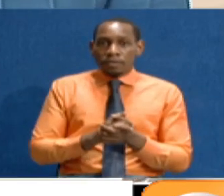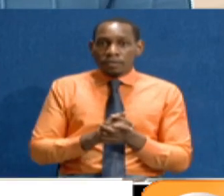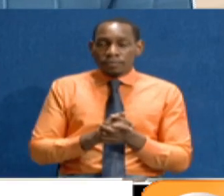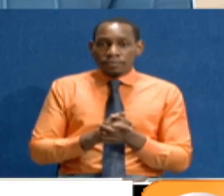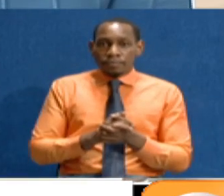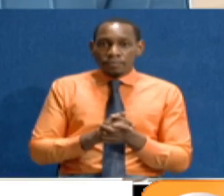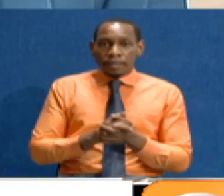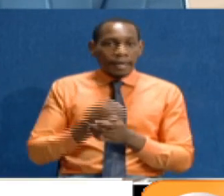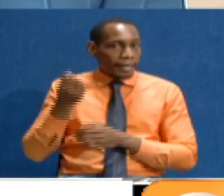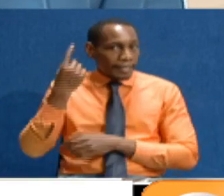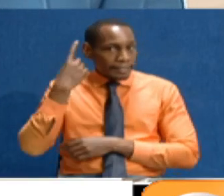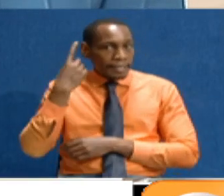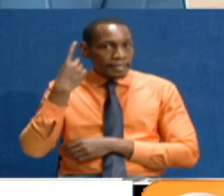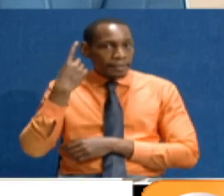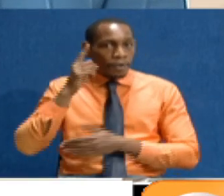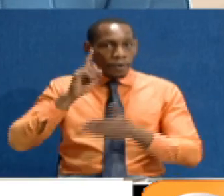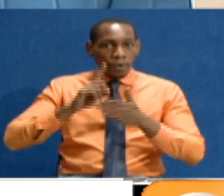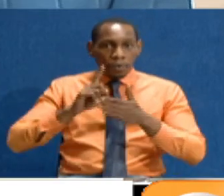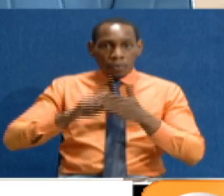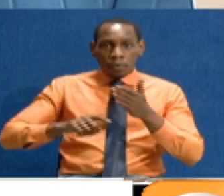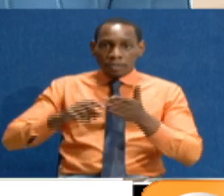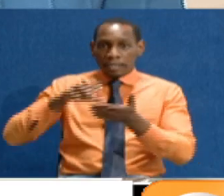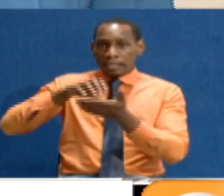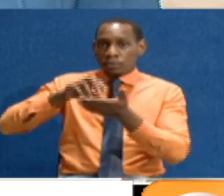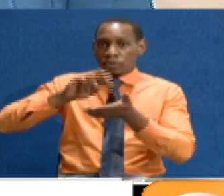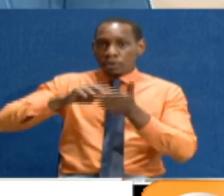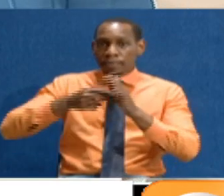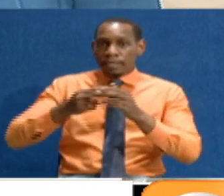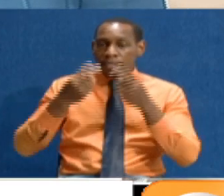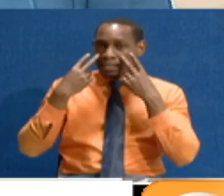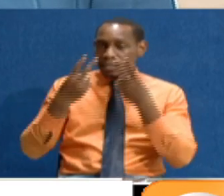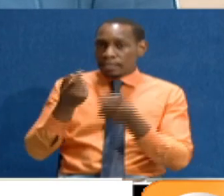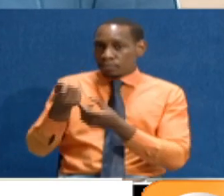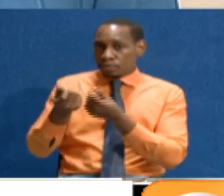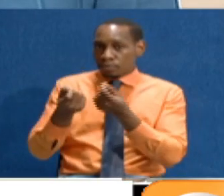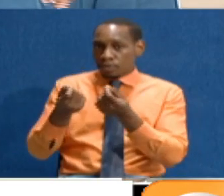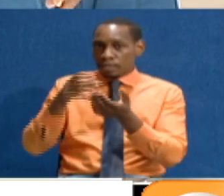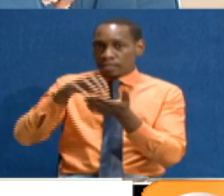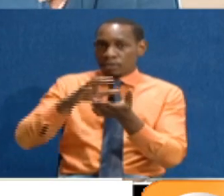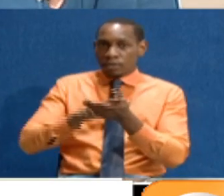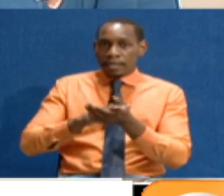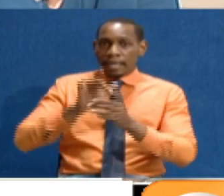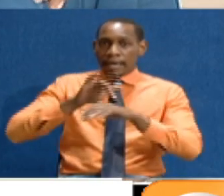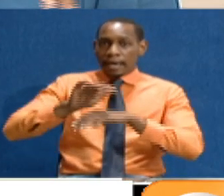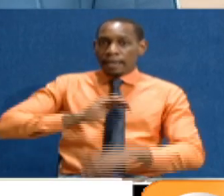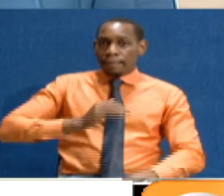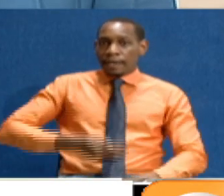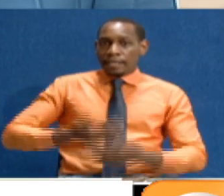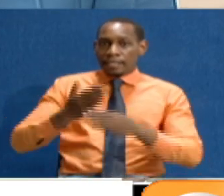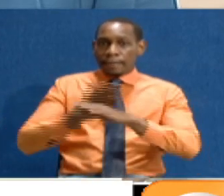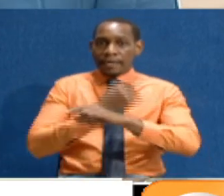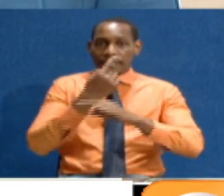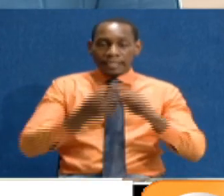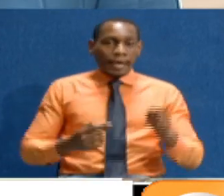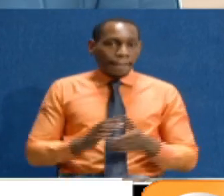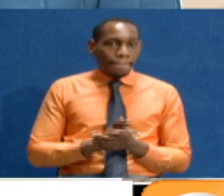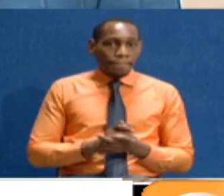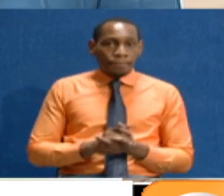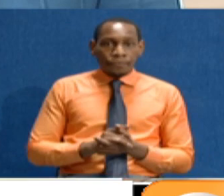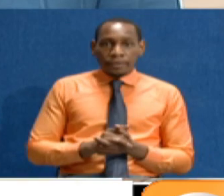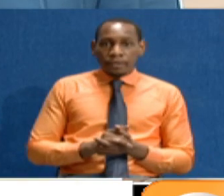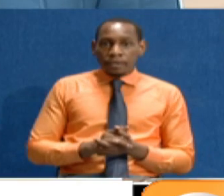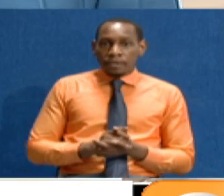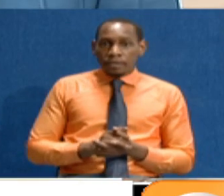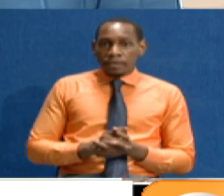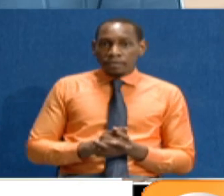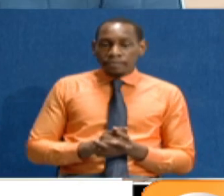and process what this means, we already saw a bit of this with the teenage pregnancies last year. Now, some young